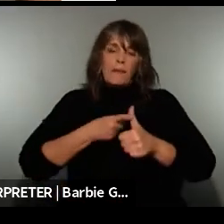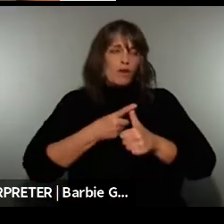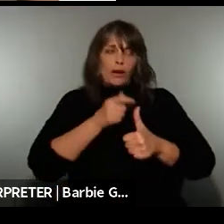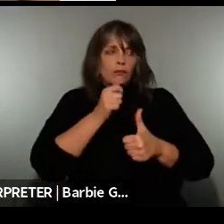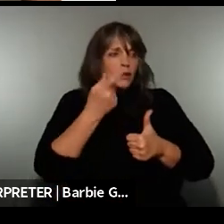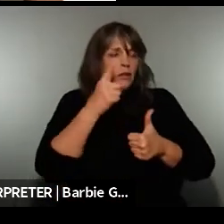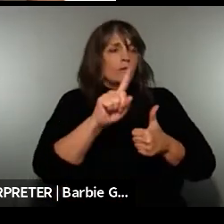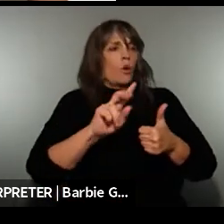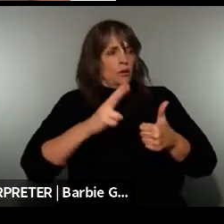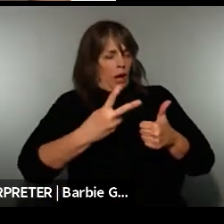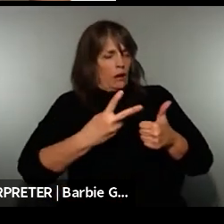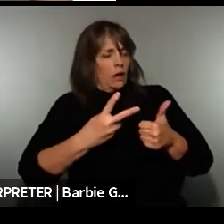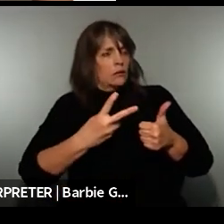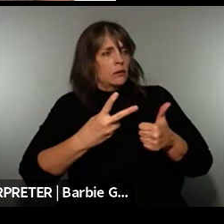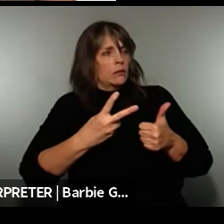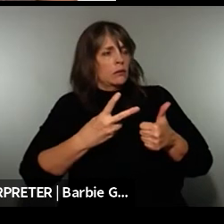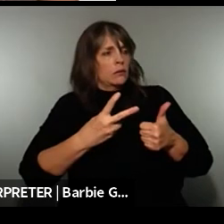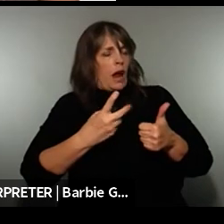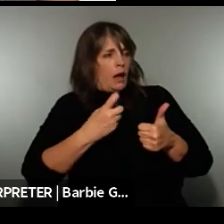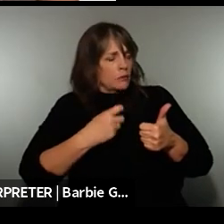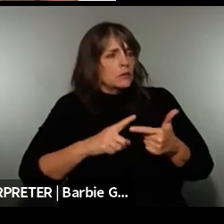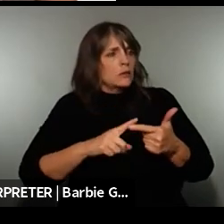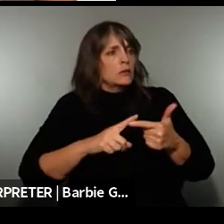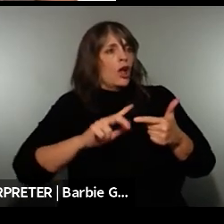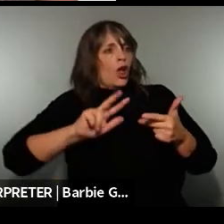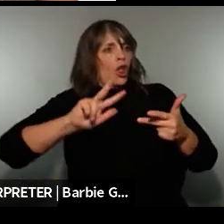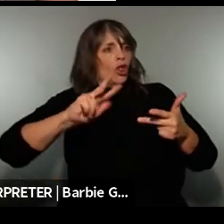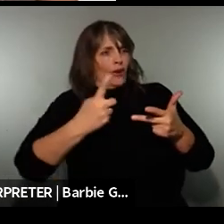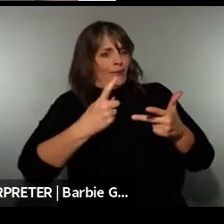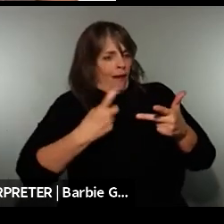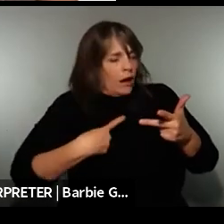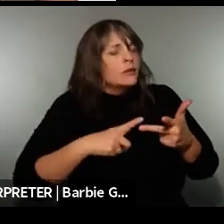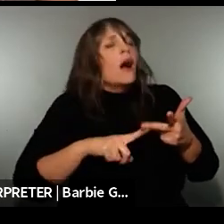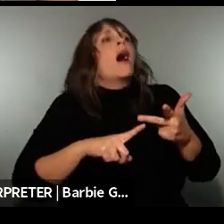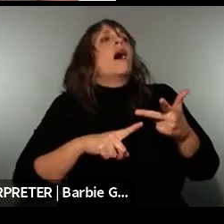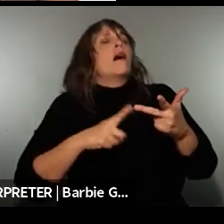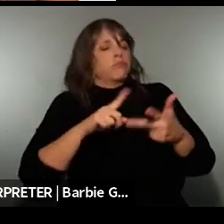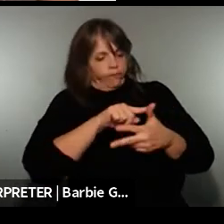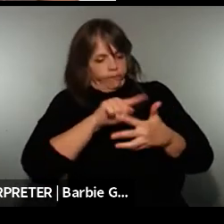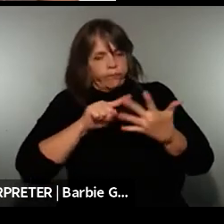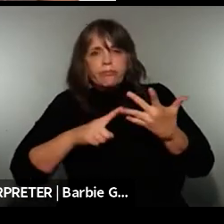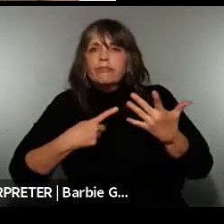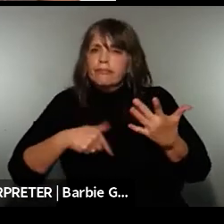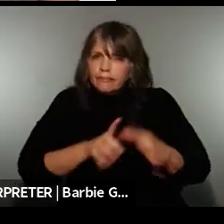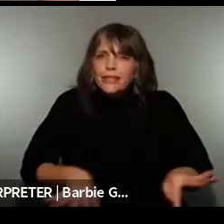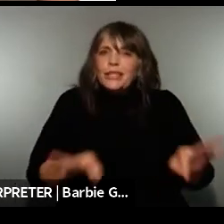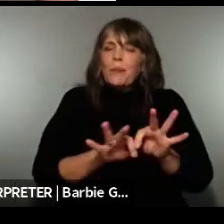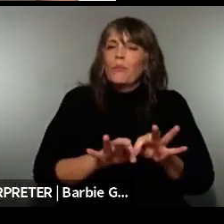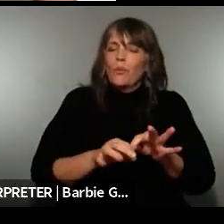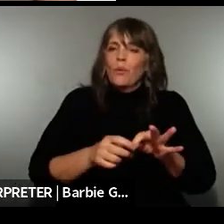that ask, that also matters, you know? That's right. So it's important that we keep talking about this.